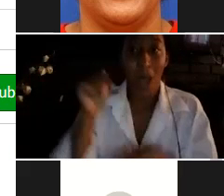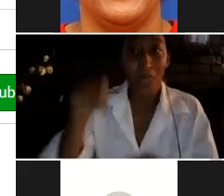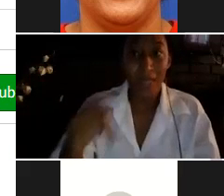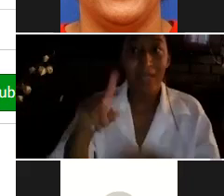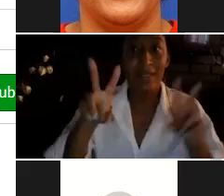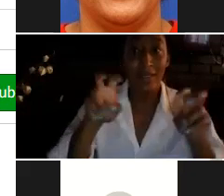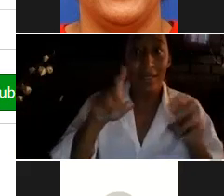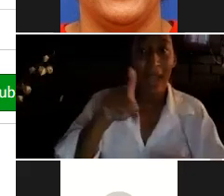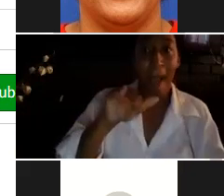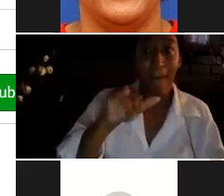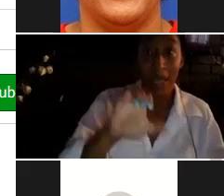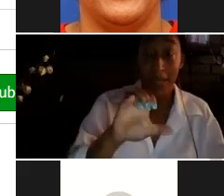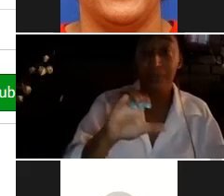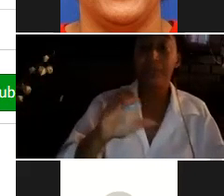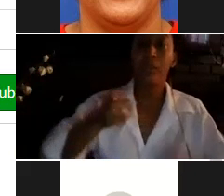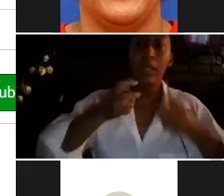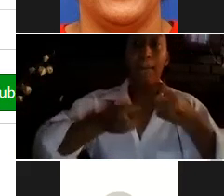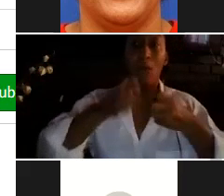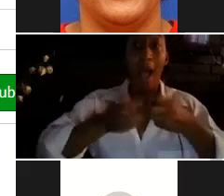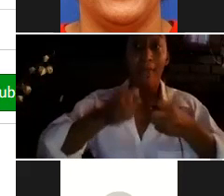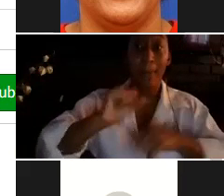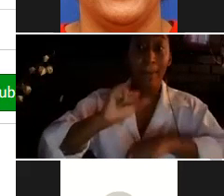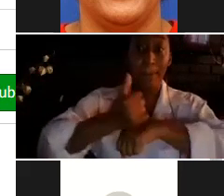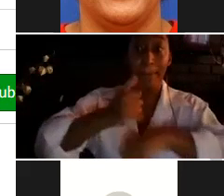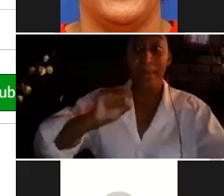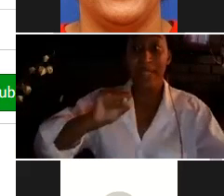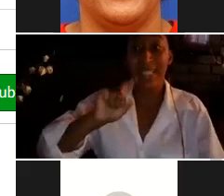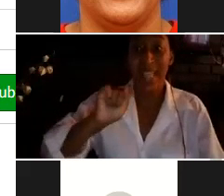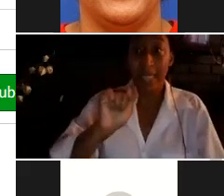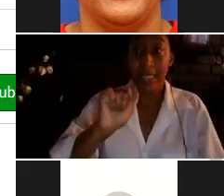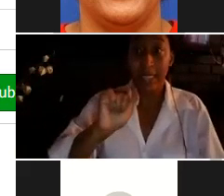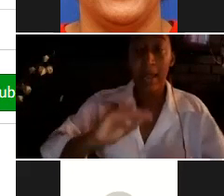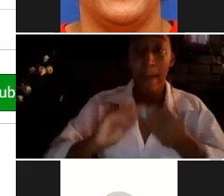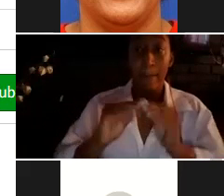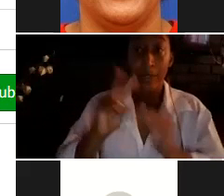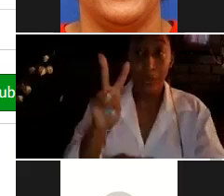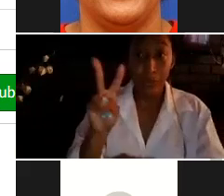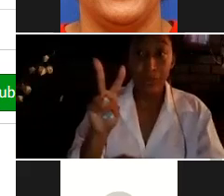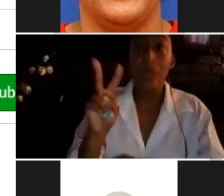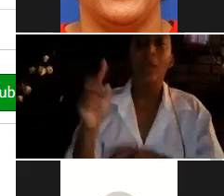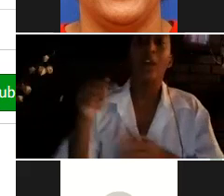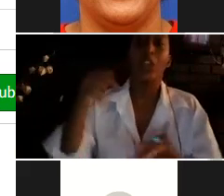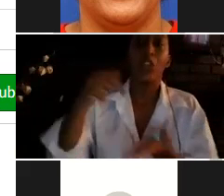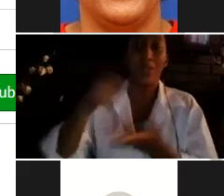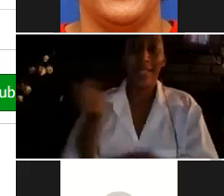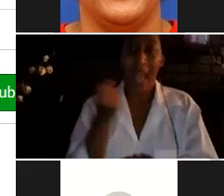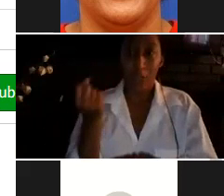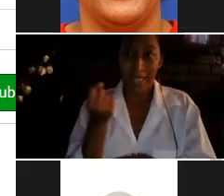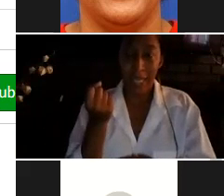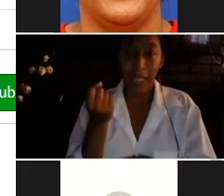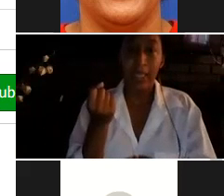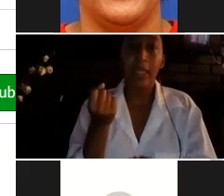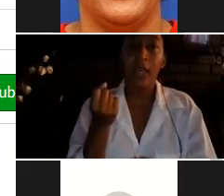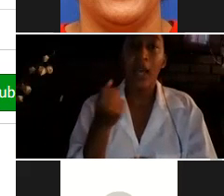Saturday, is actually dealing with measurement, right? Because remember, problem says lag a class period